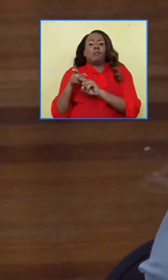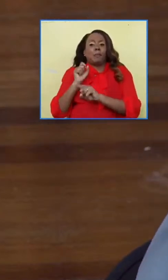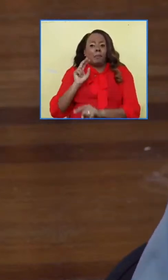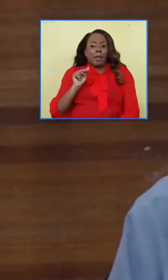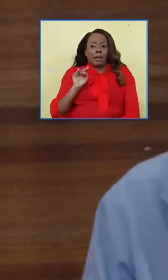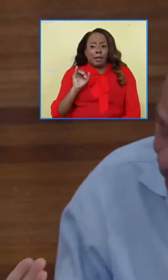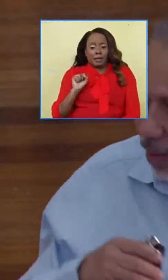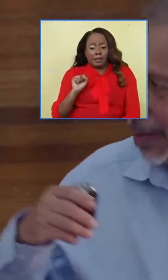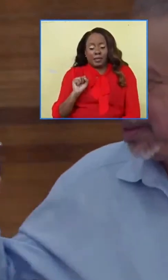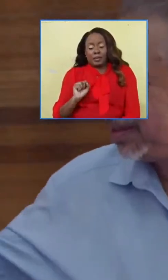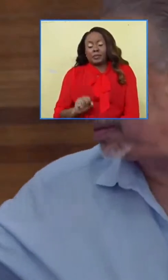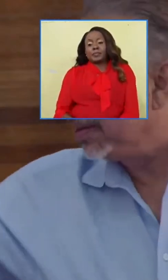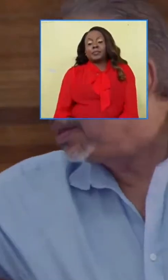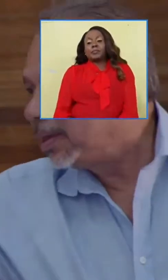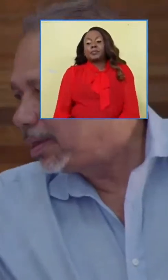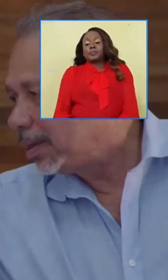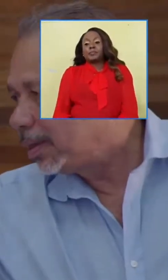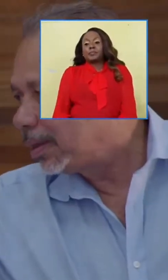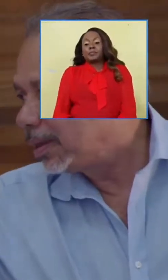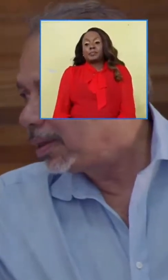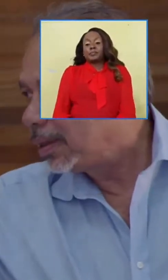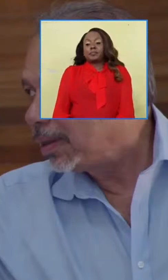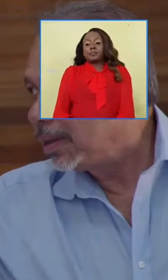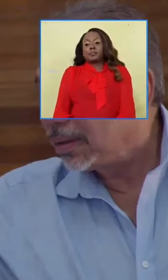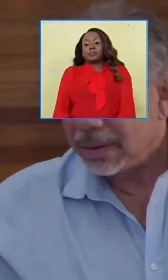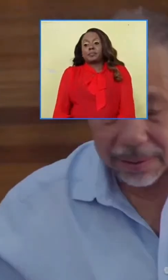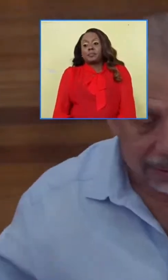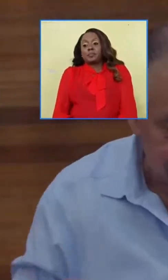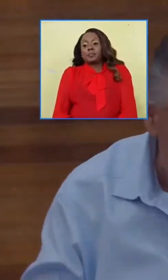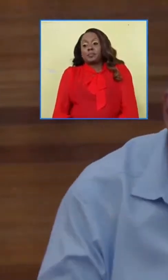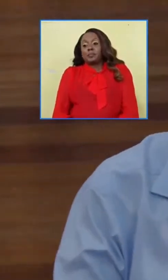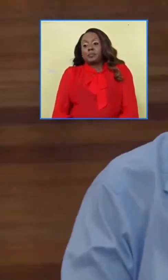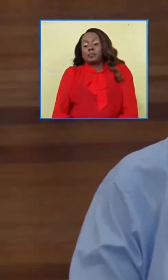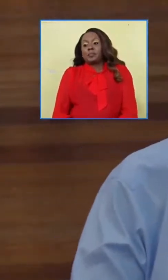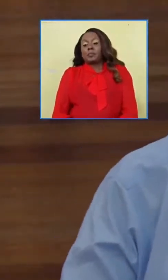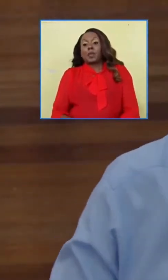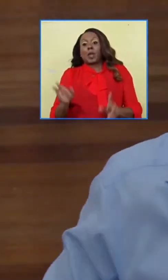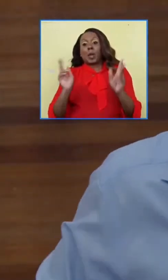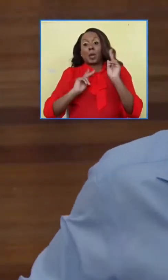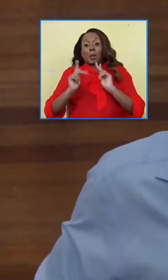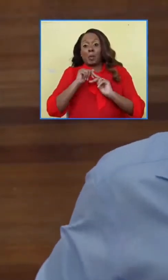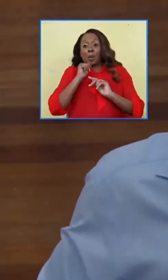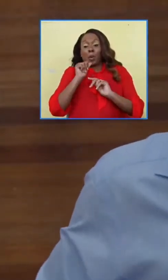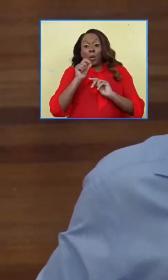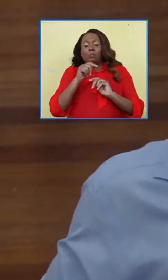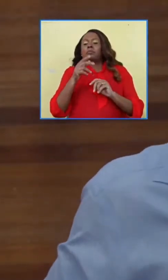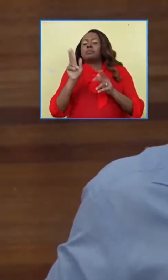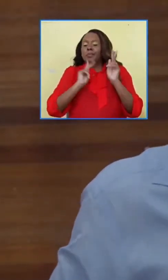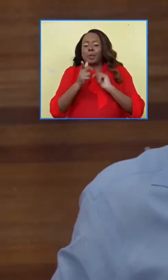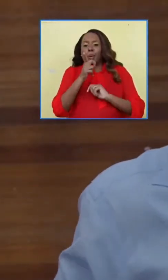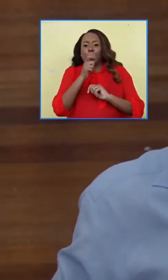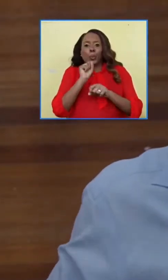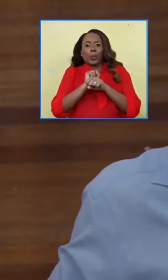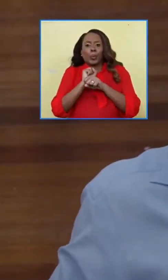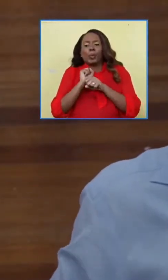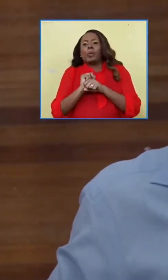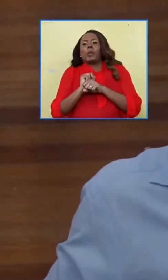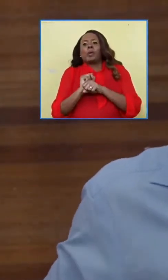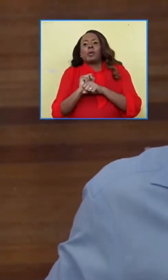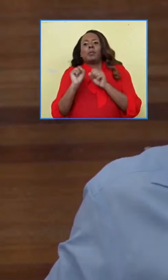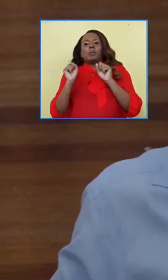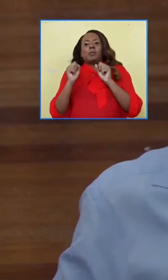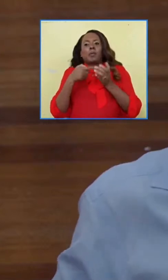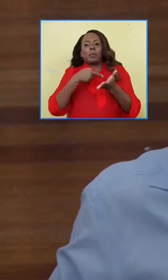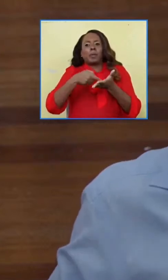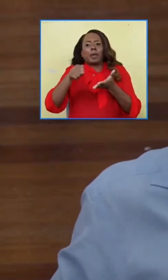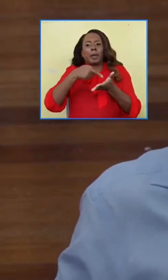time, the working population was contributing sufficiently to pay all the benefits of all our